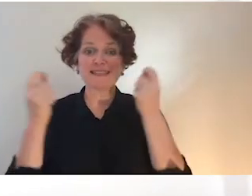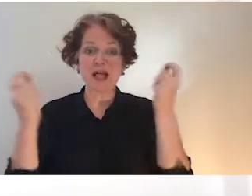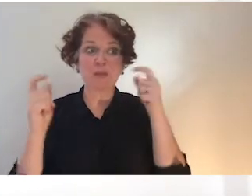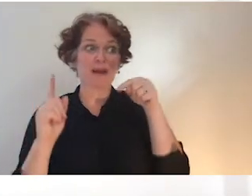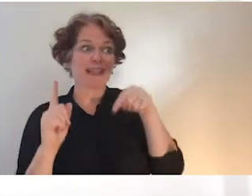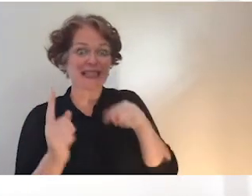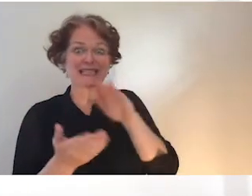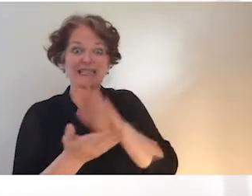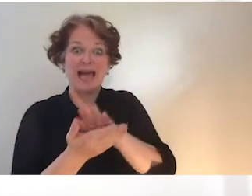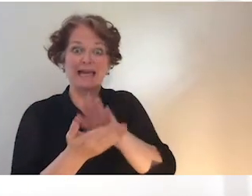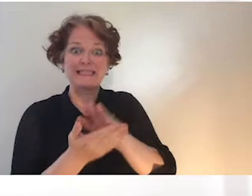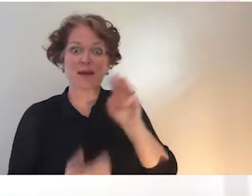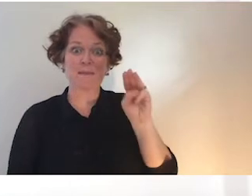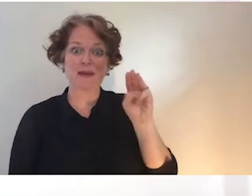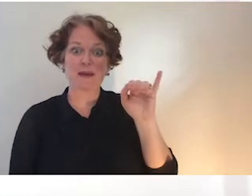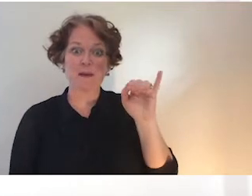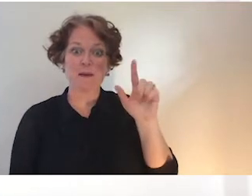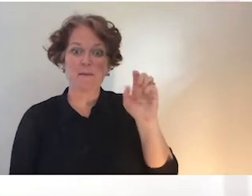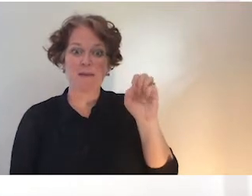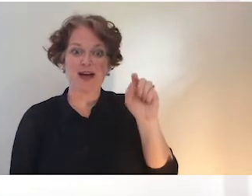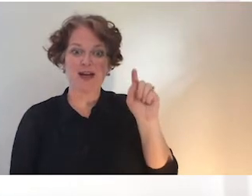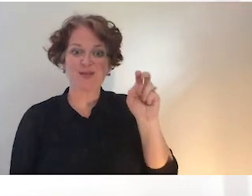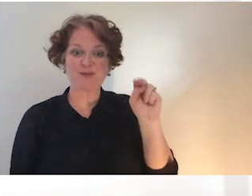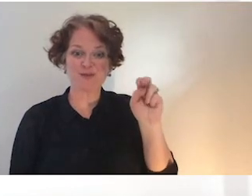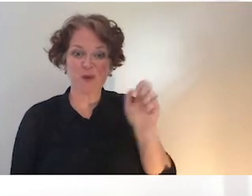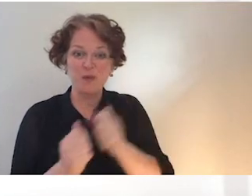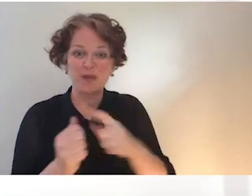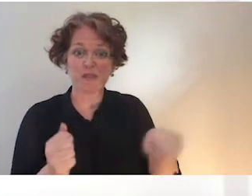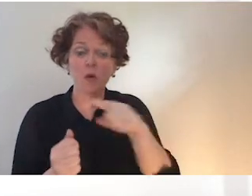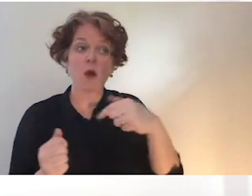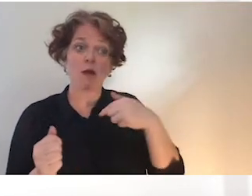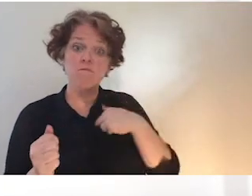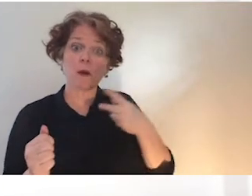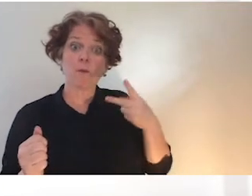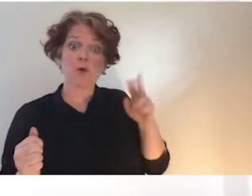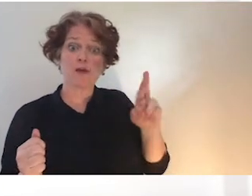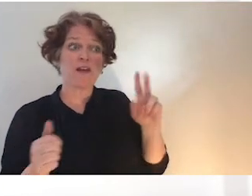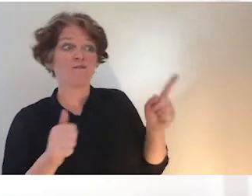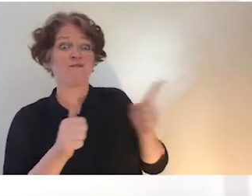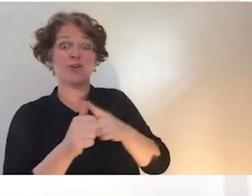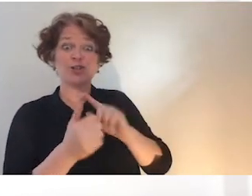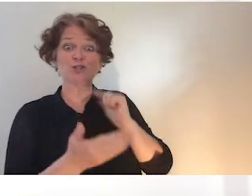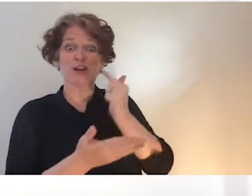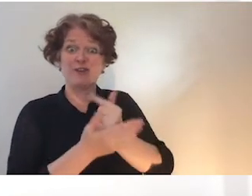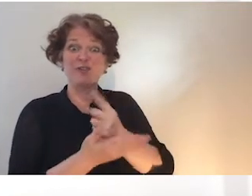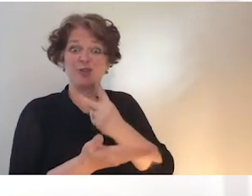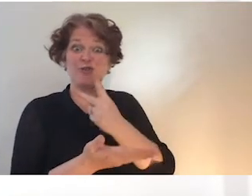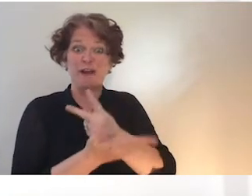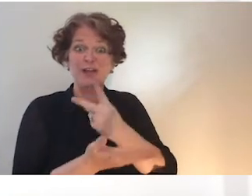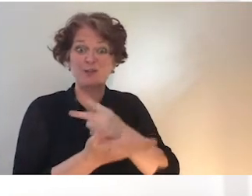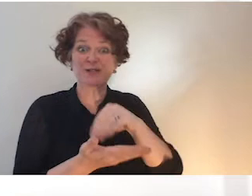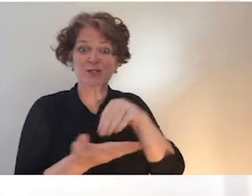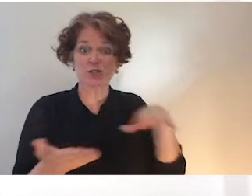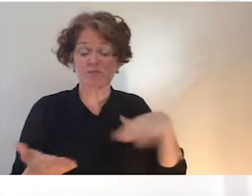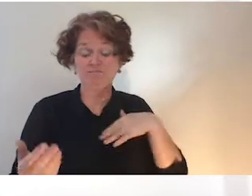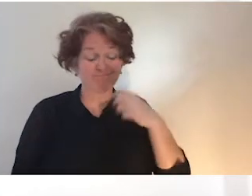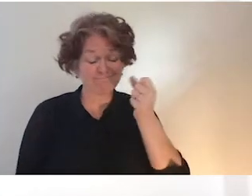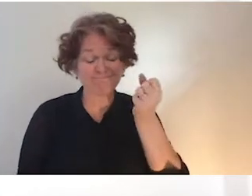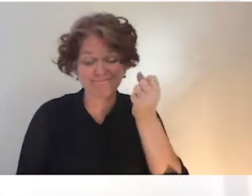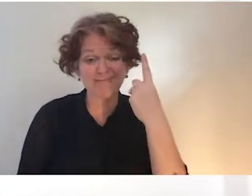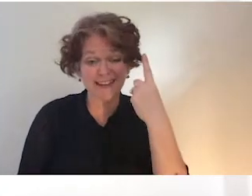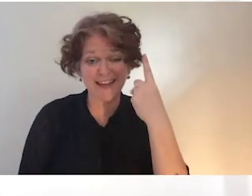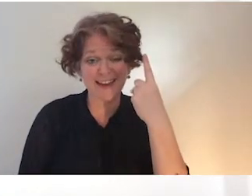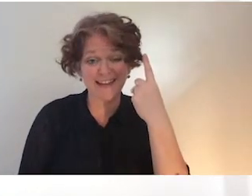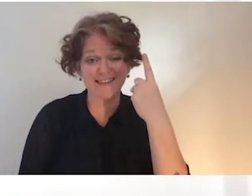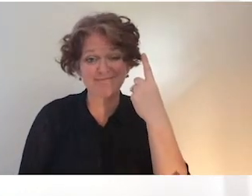celebrate this academic milestone with you. As a Puerto Rican who was also a first-generation graduate student, I grasp